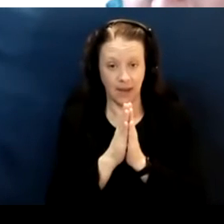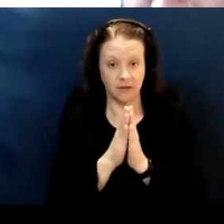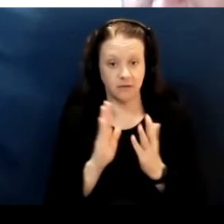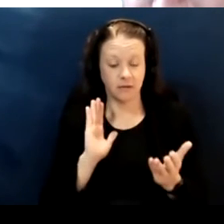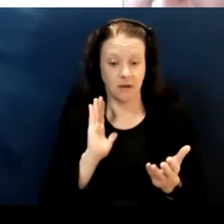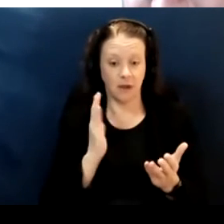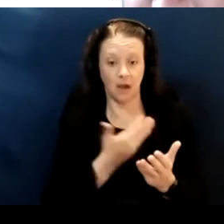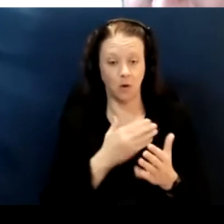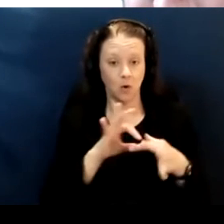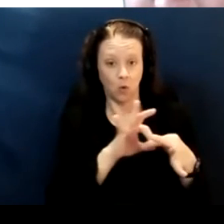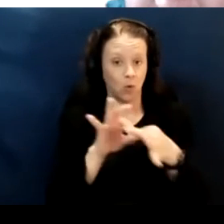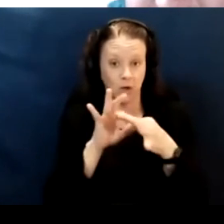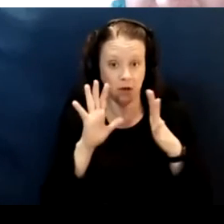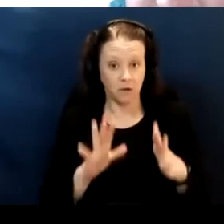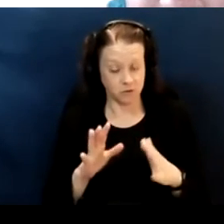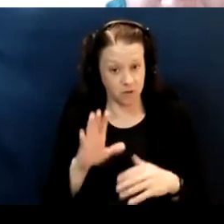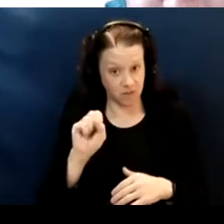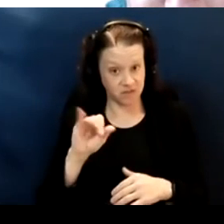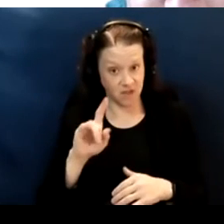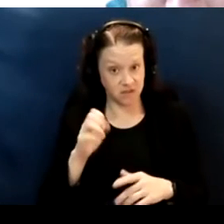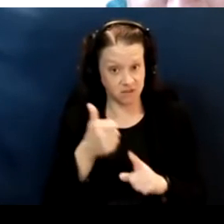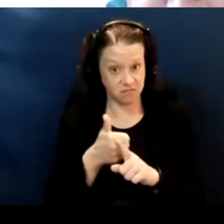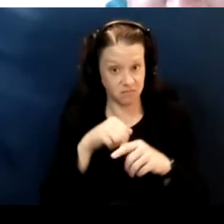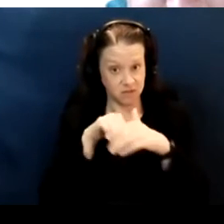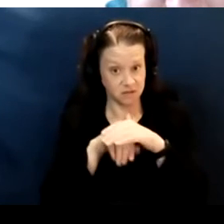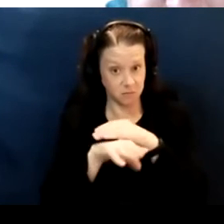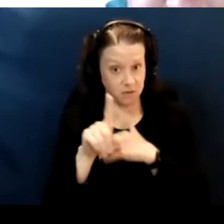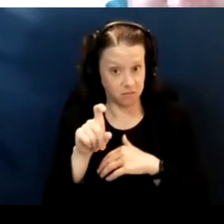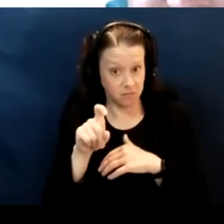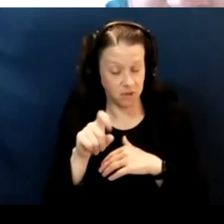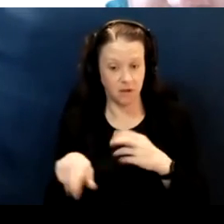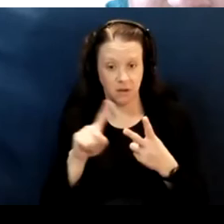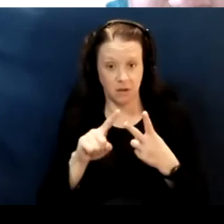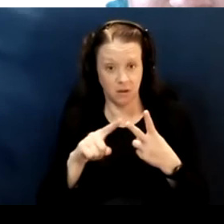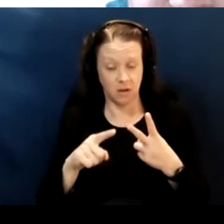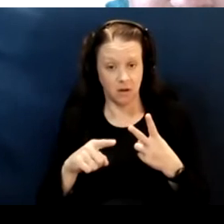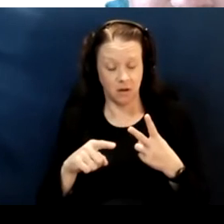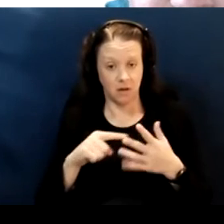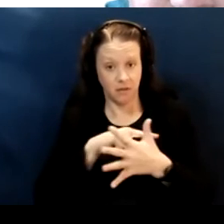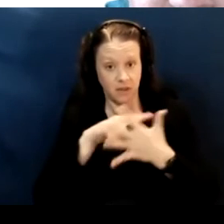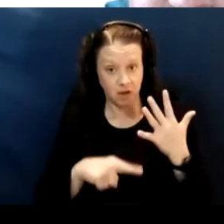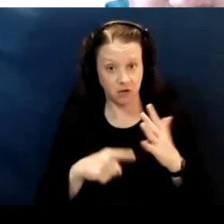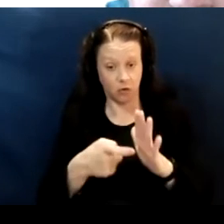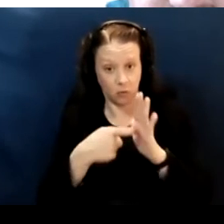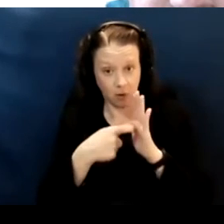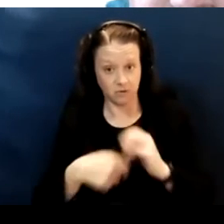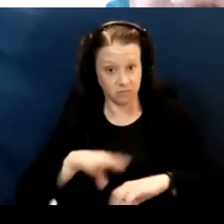our coordinators, are the sites accessible? Are you meeting these